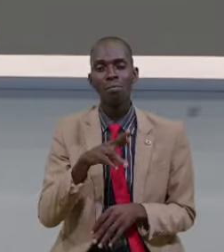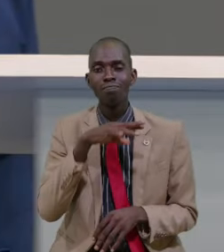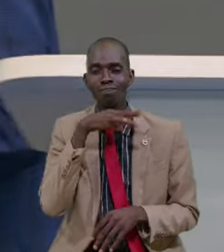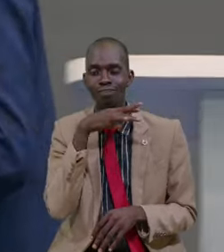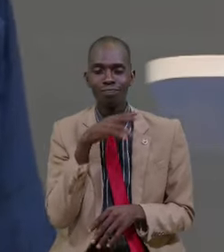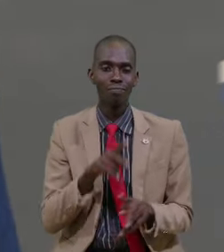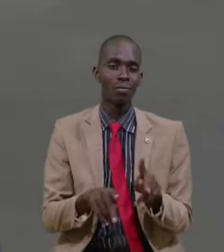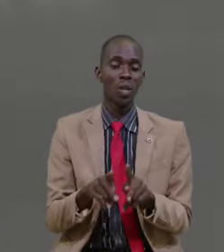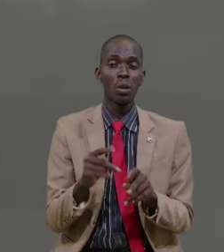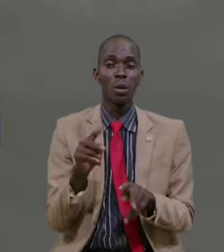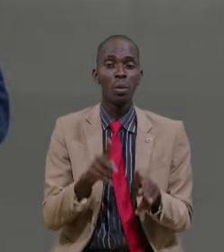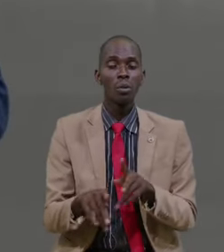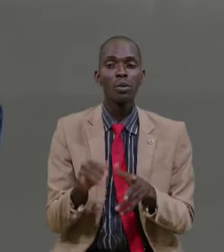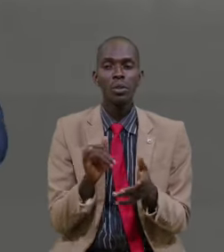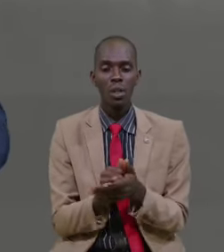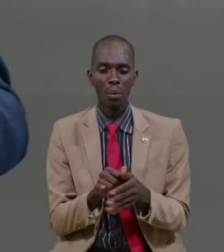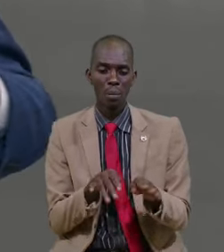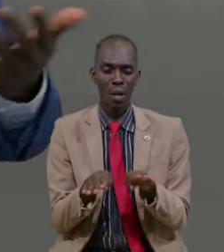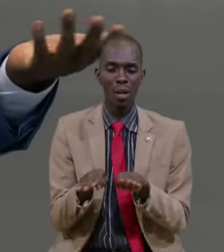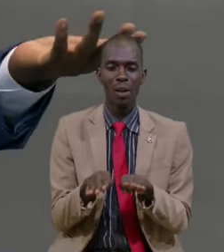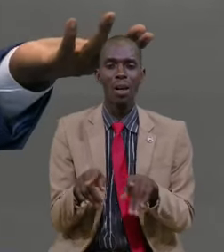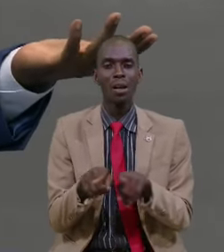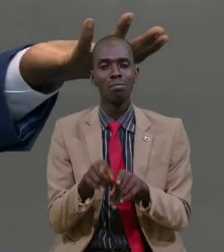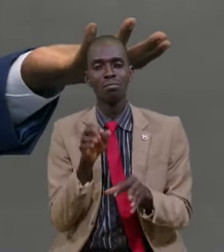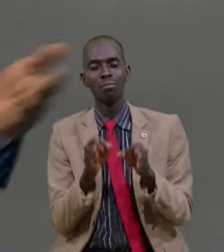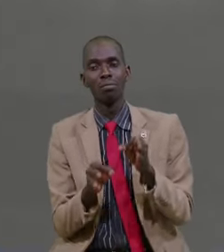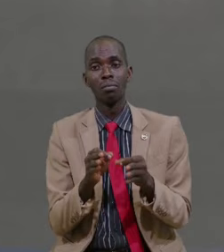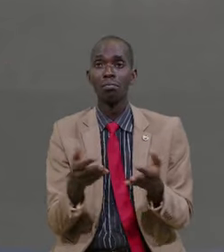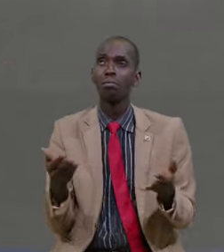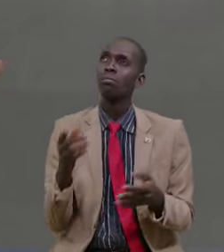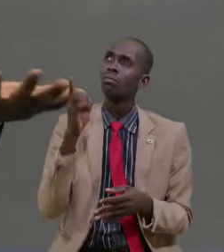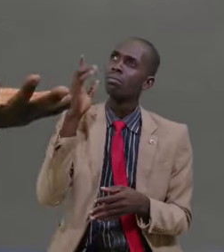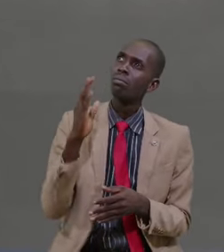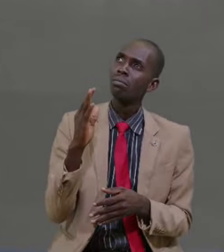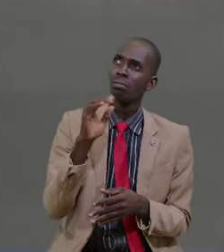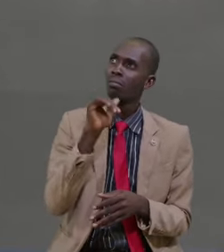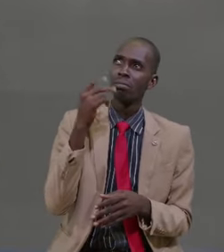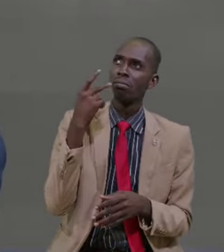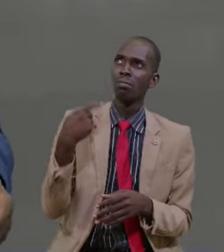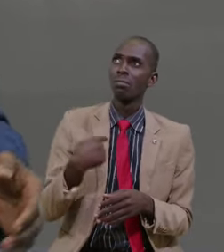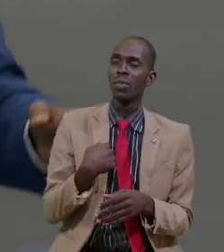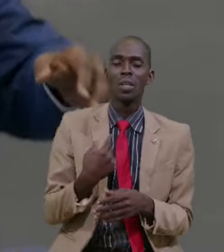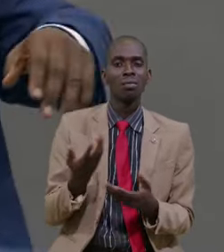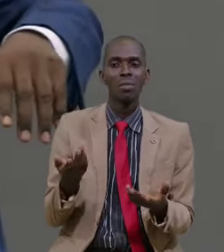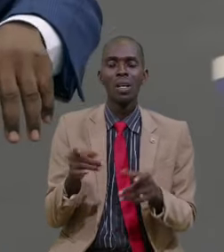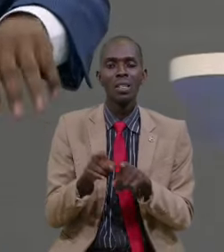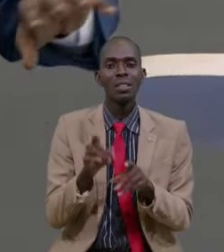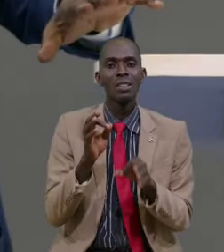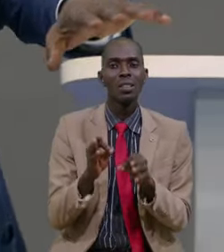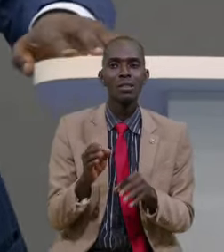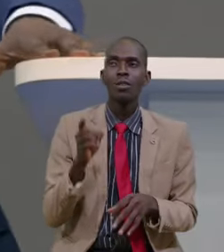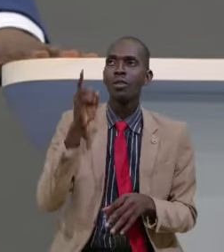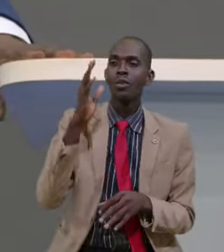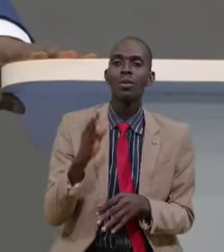the people who behave as if God does not see them, as if God is not going to require